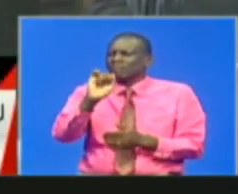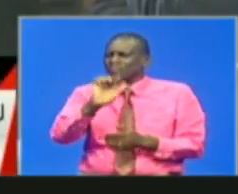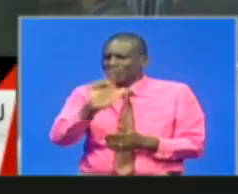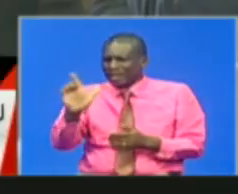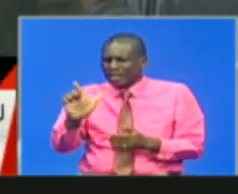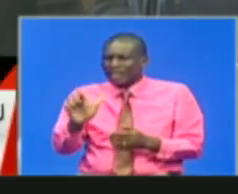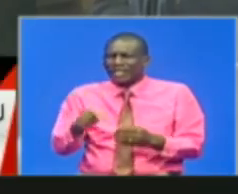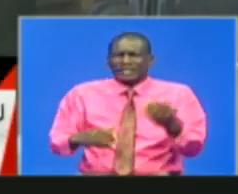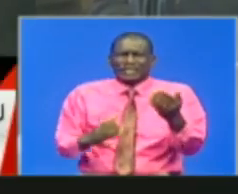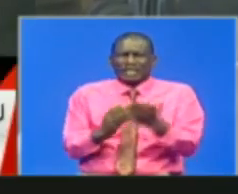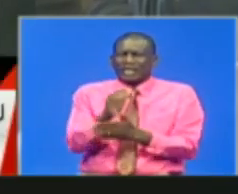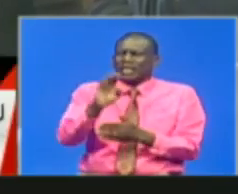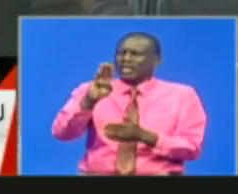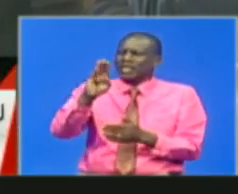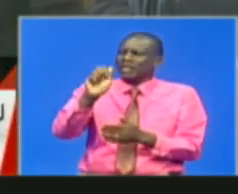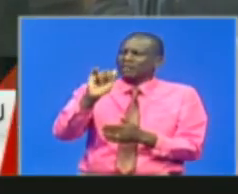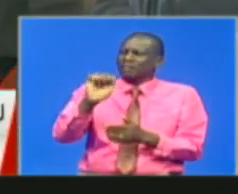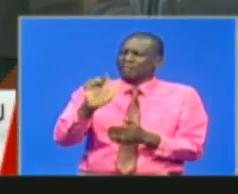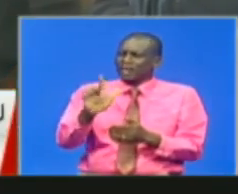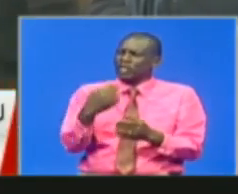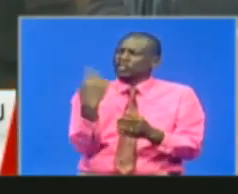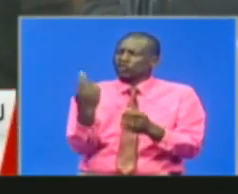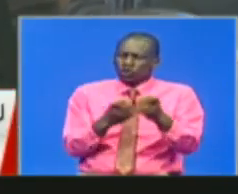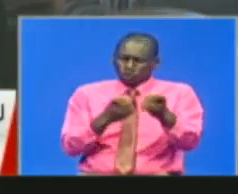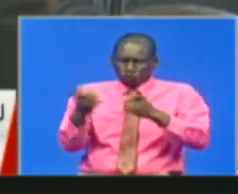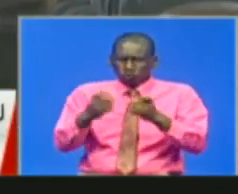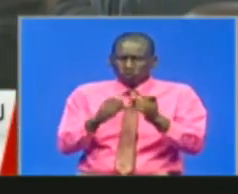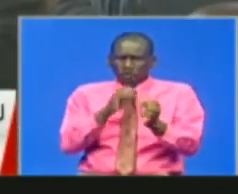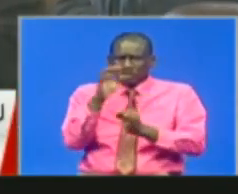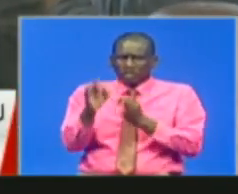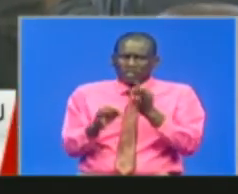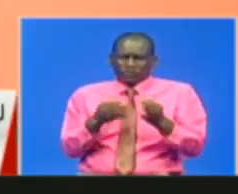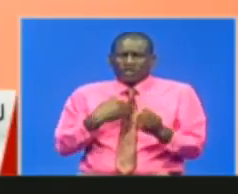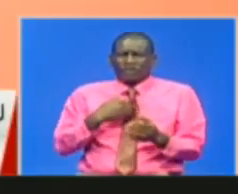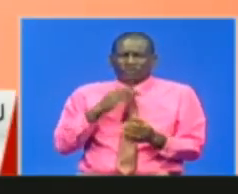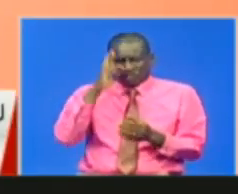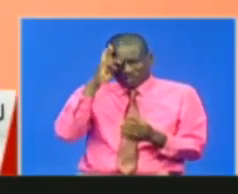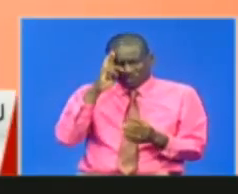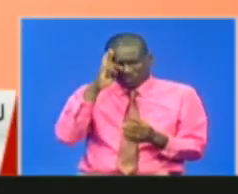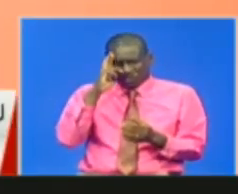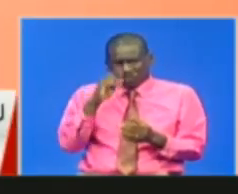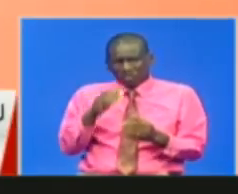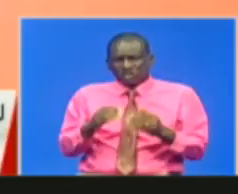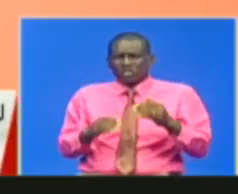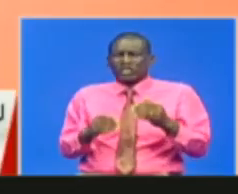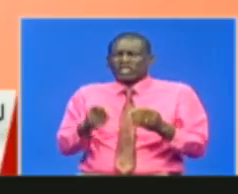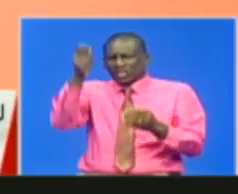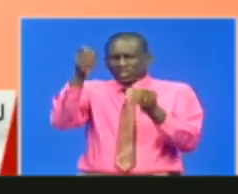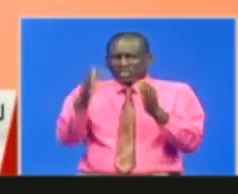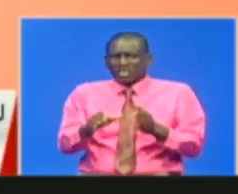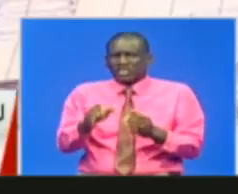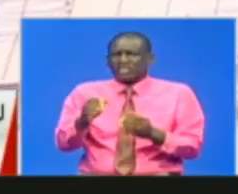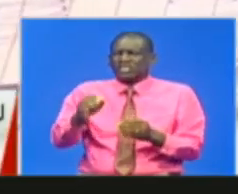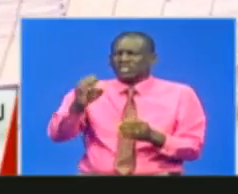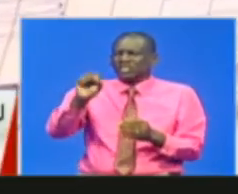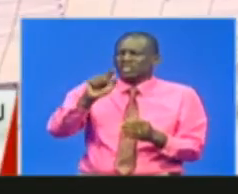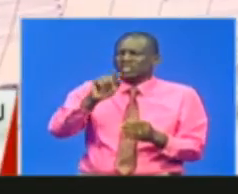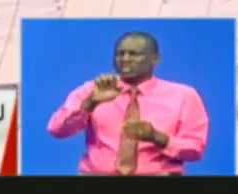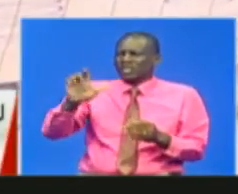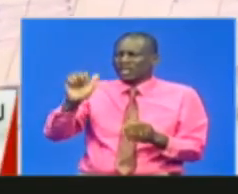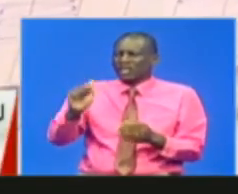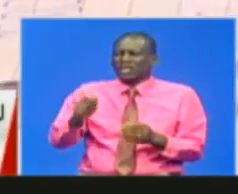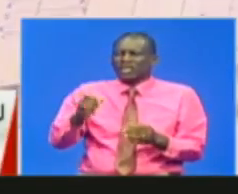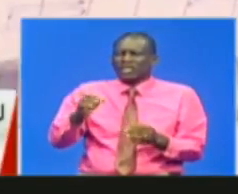Bail only gets restricted if then compelling reasons are given. Senior Principal Magistrate Stella Atambo's